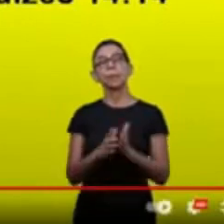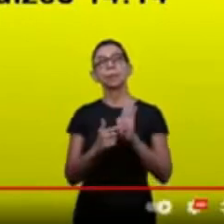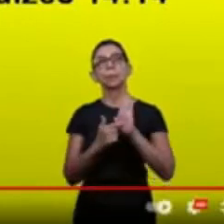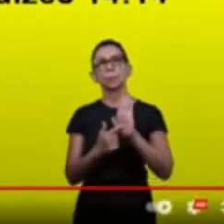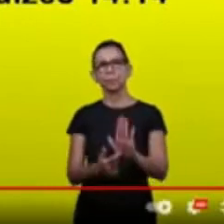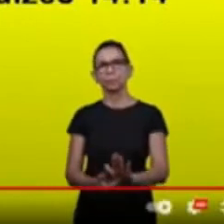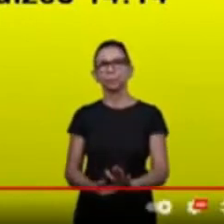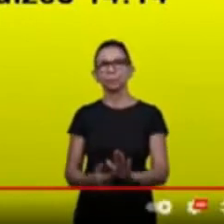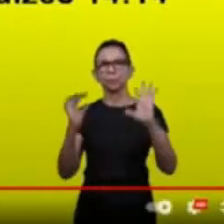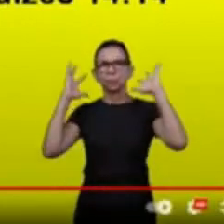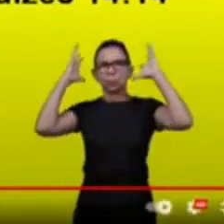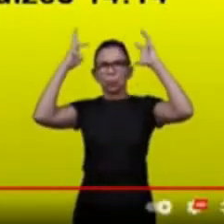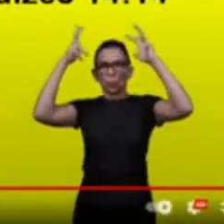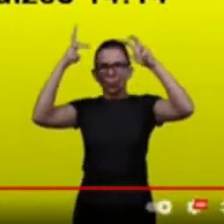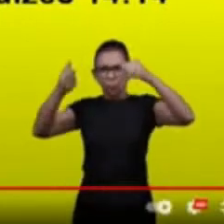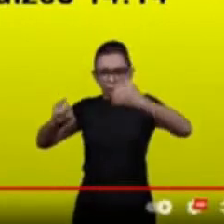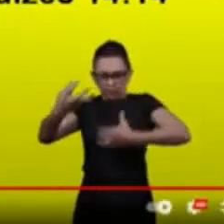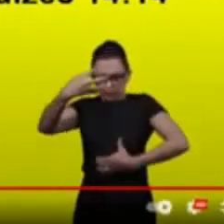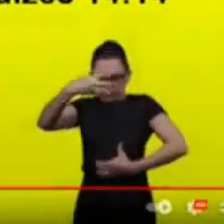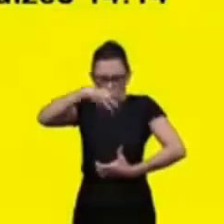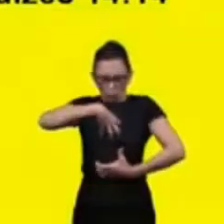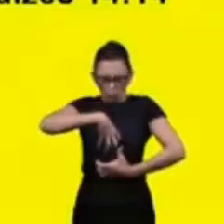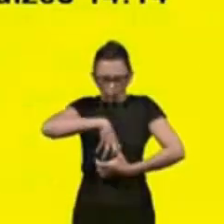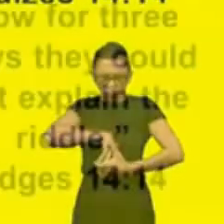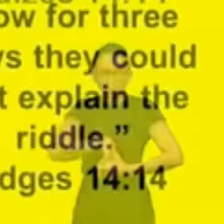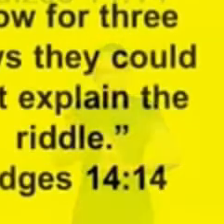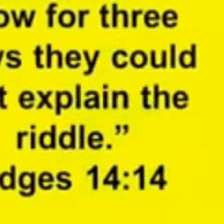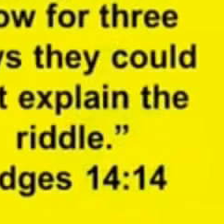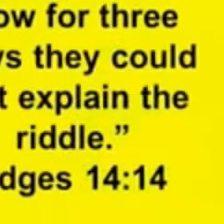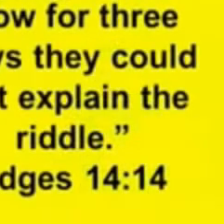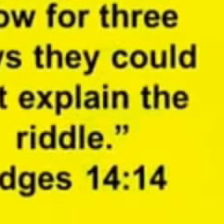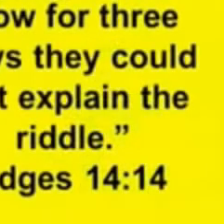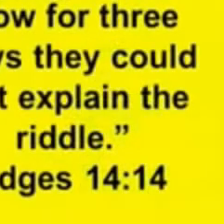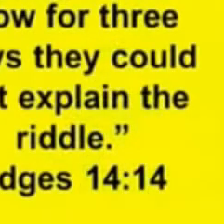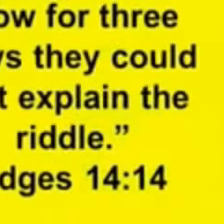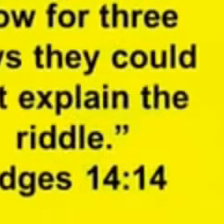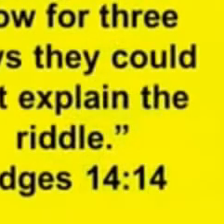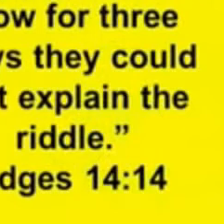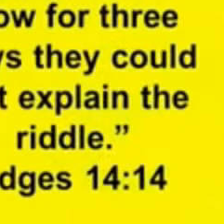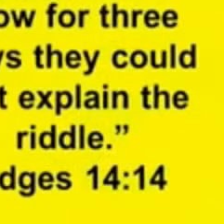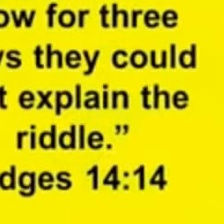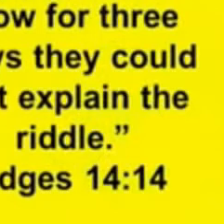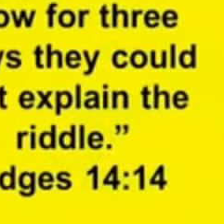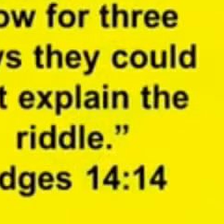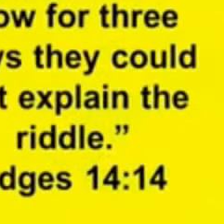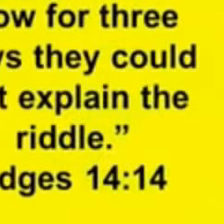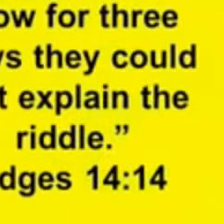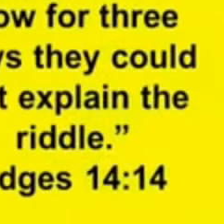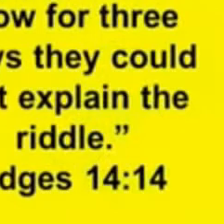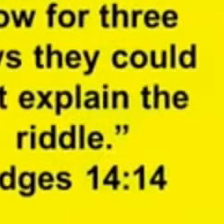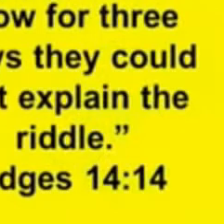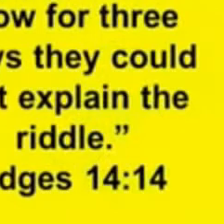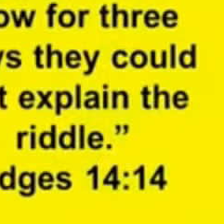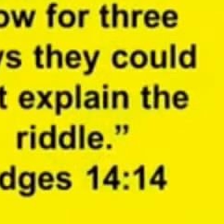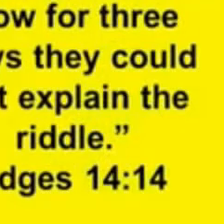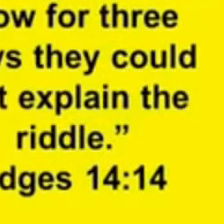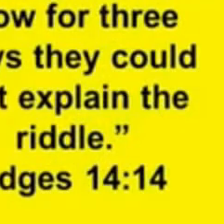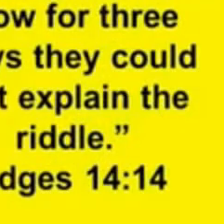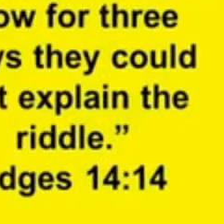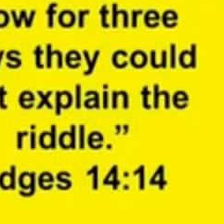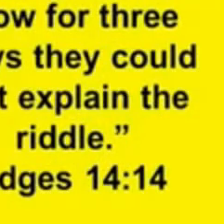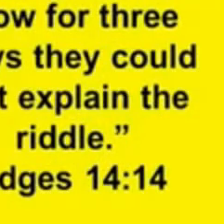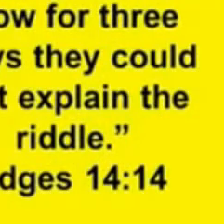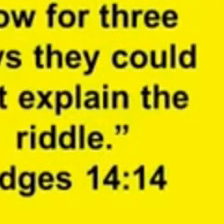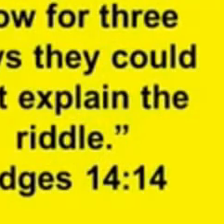guide your life so he said to them out of the eater came something to eat and out of the strong case some came something